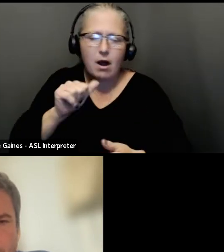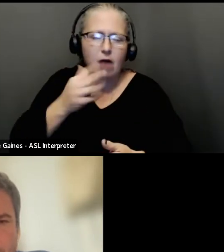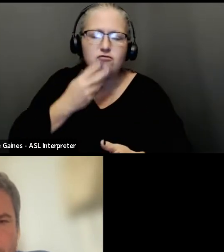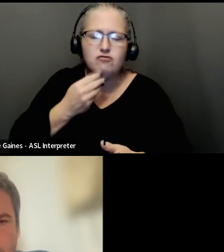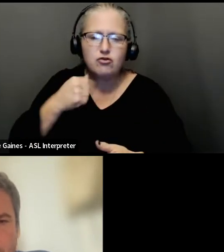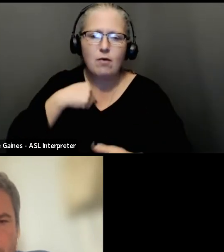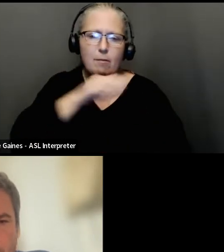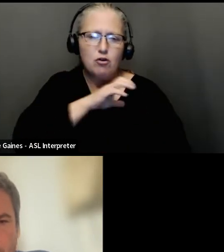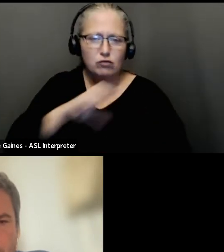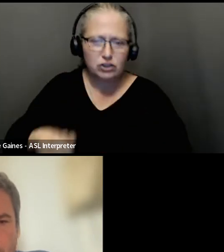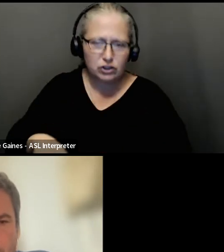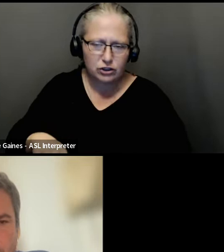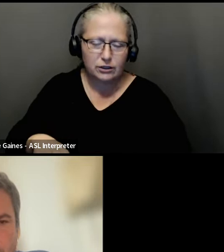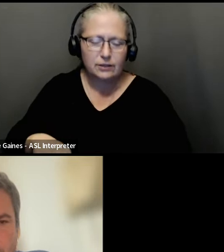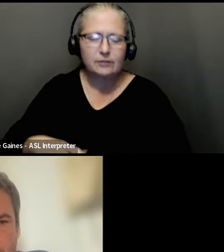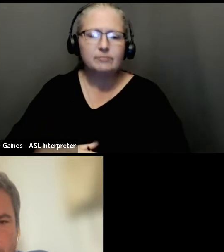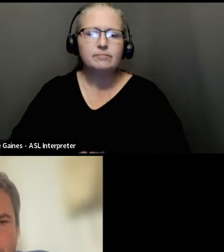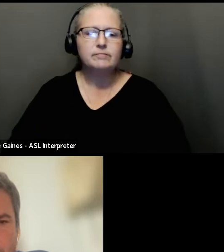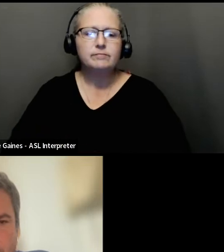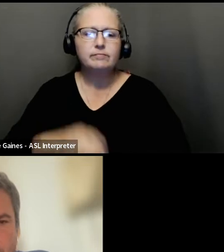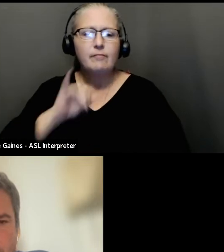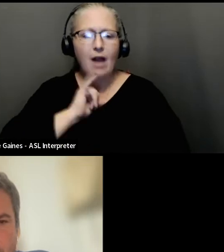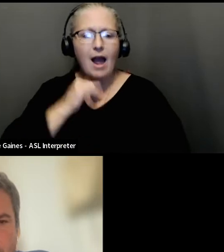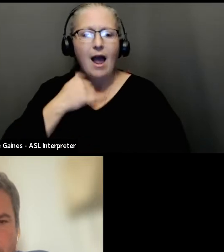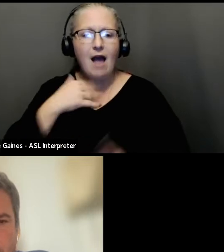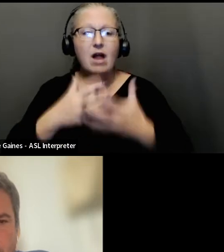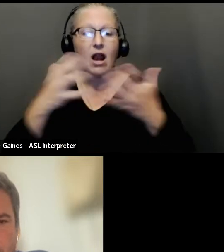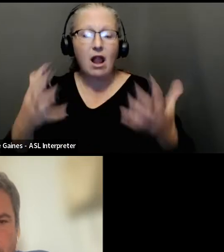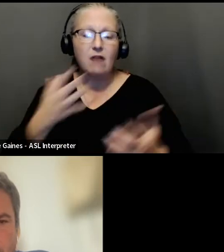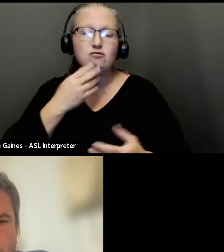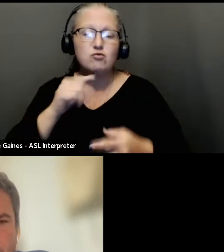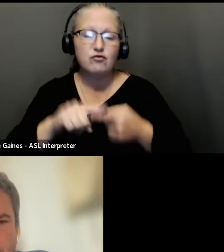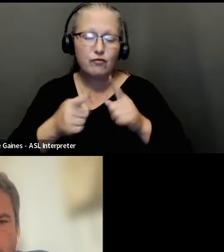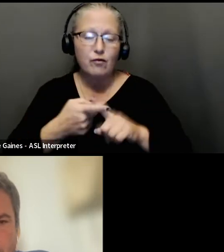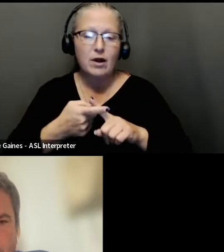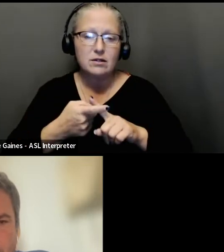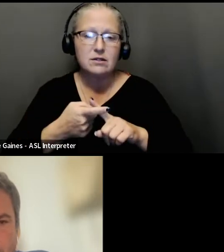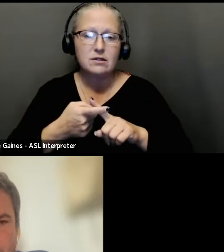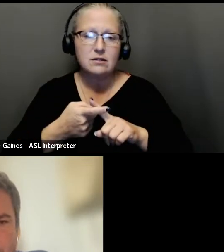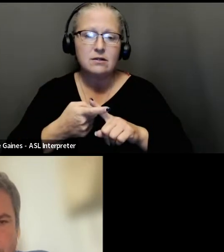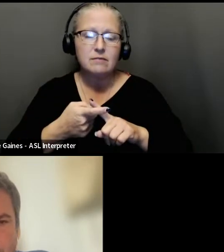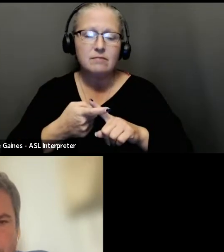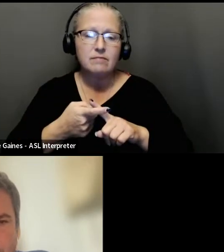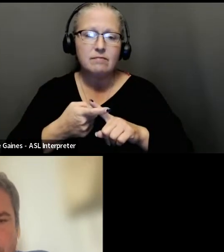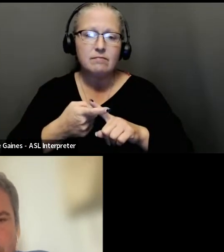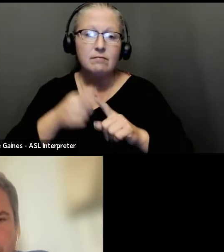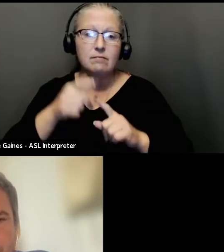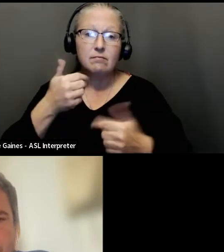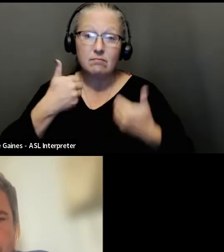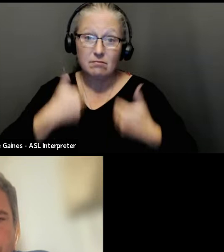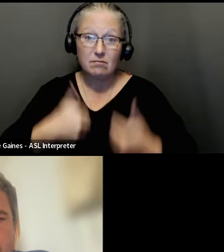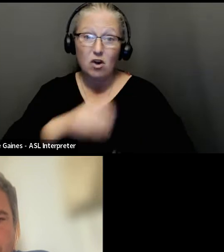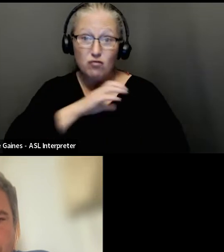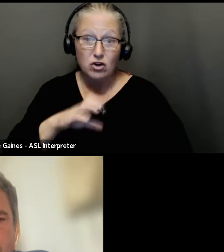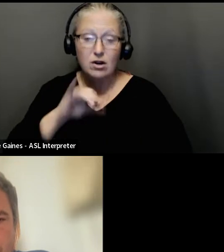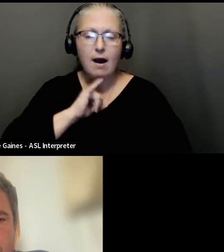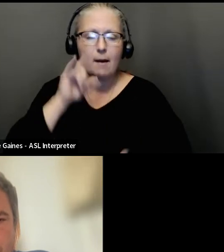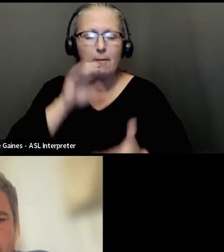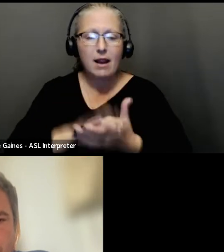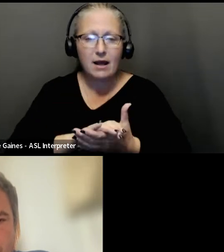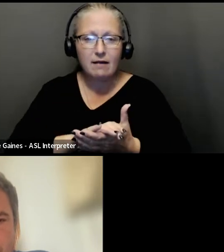am a Christian, and I have a lot of Jewish friends. And as a Christian, I believe